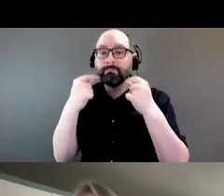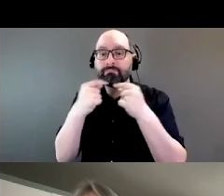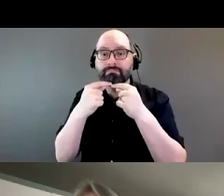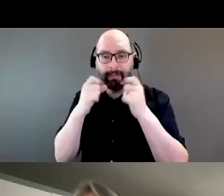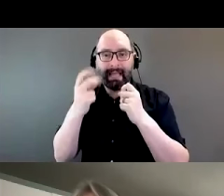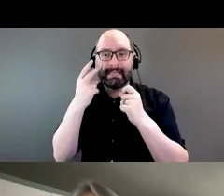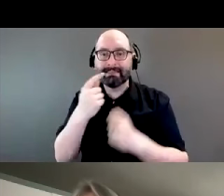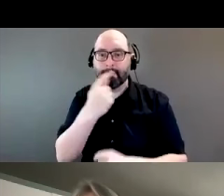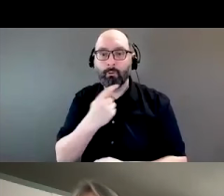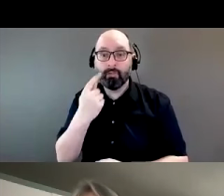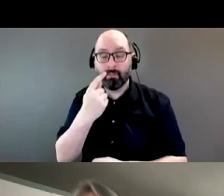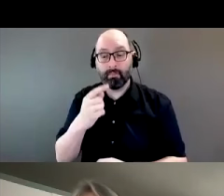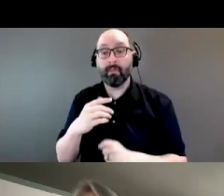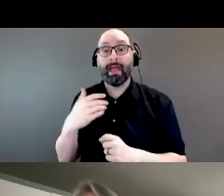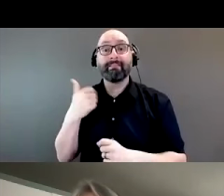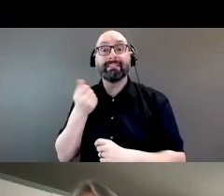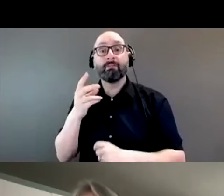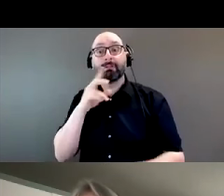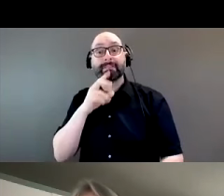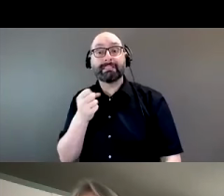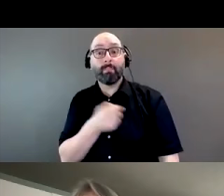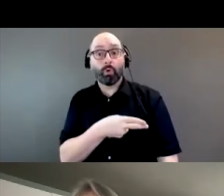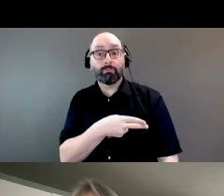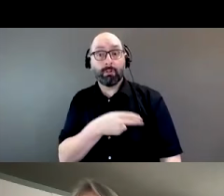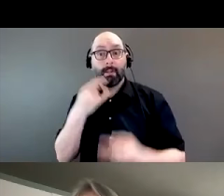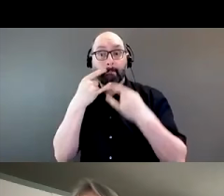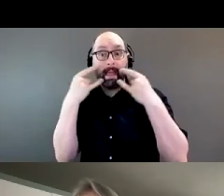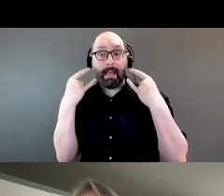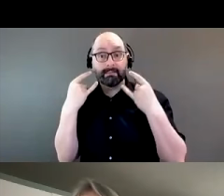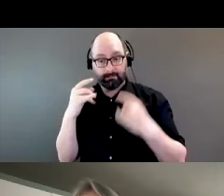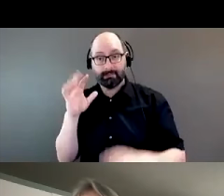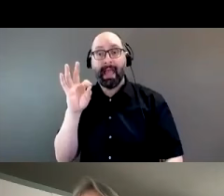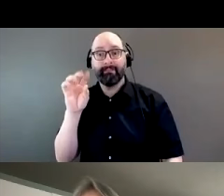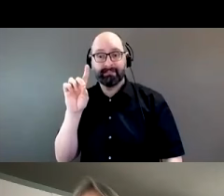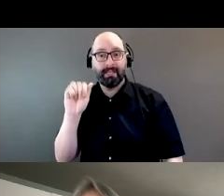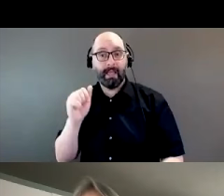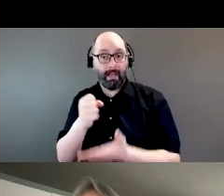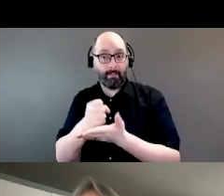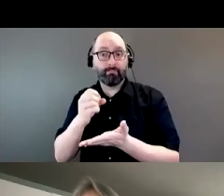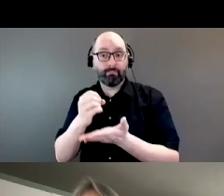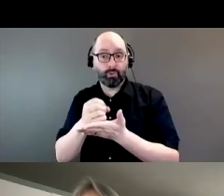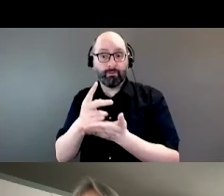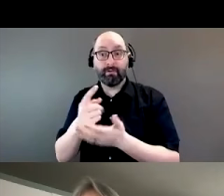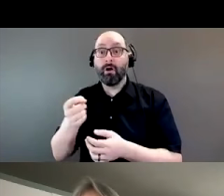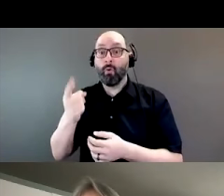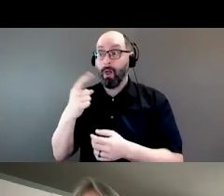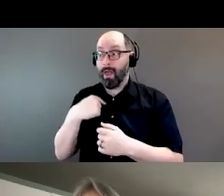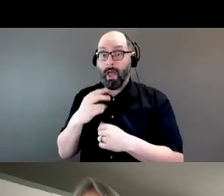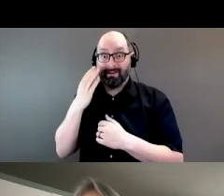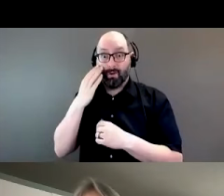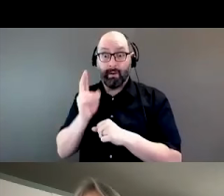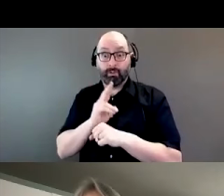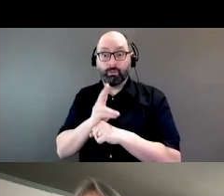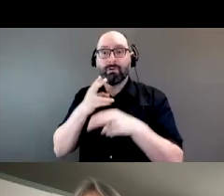There are several disposable masks on the market that are FDA approved. One that I know of and have used is called